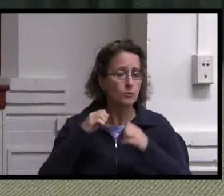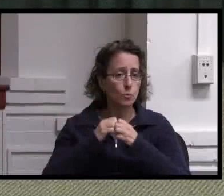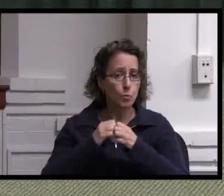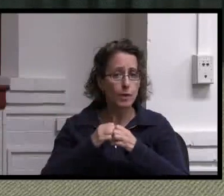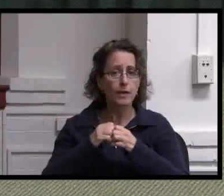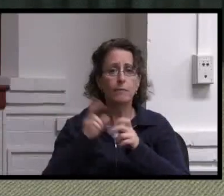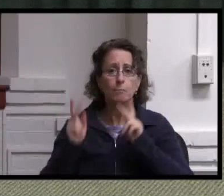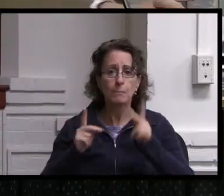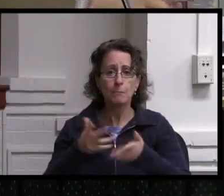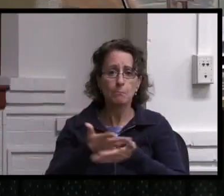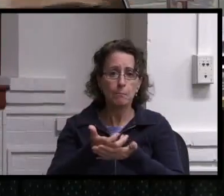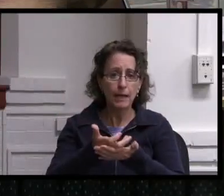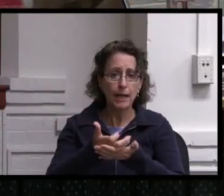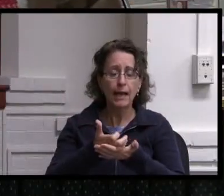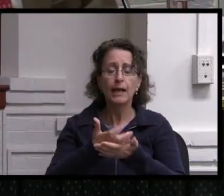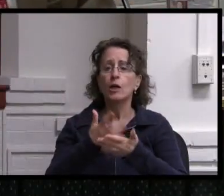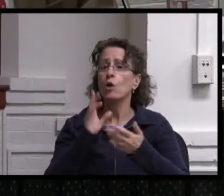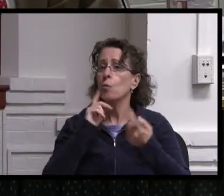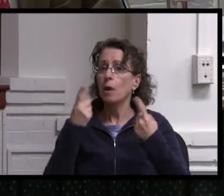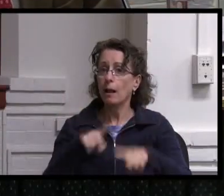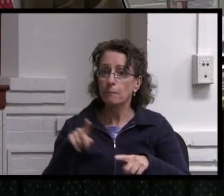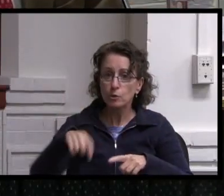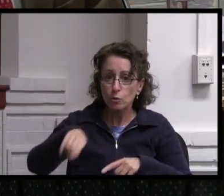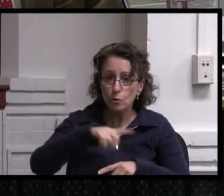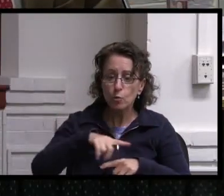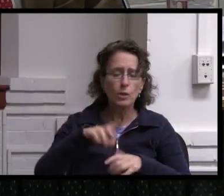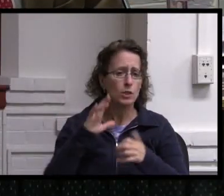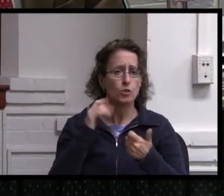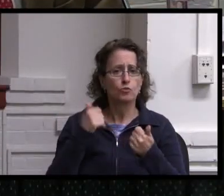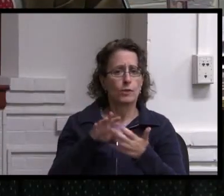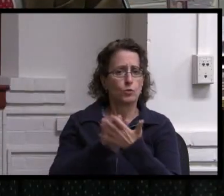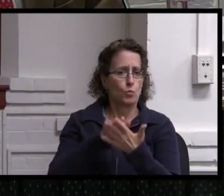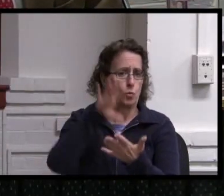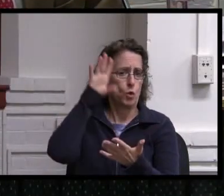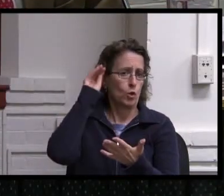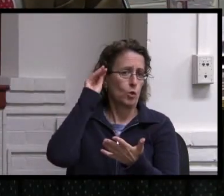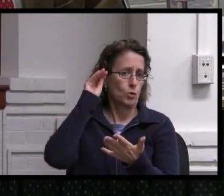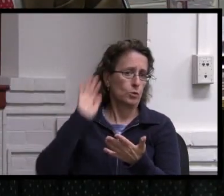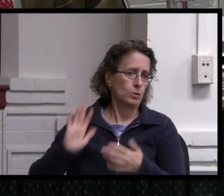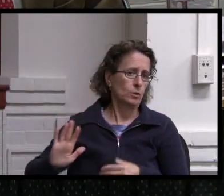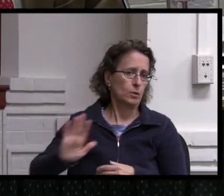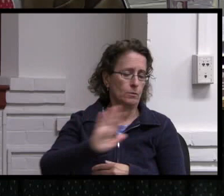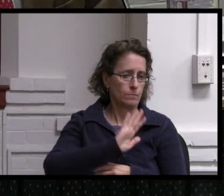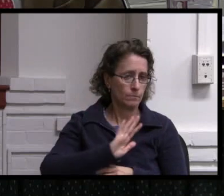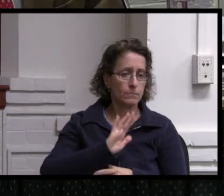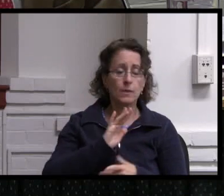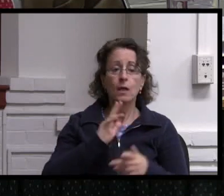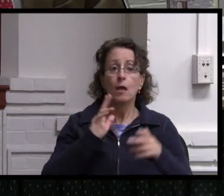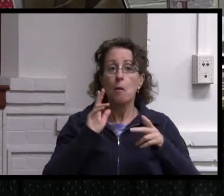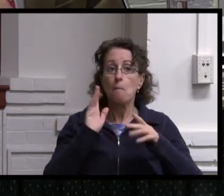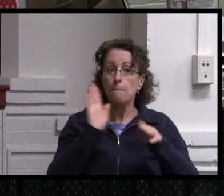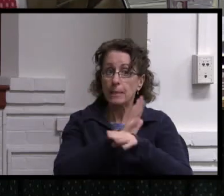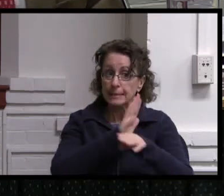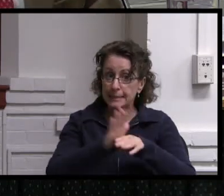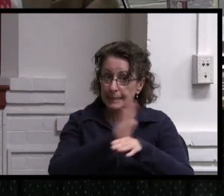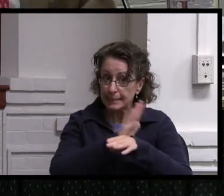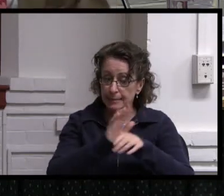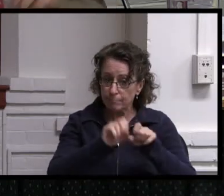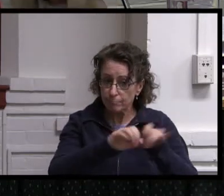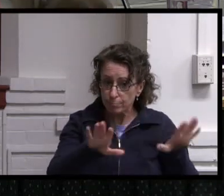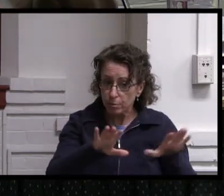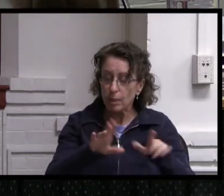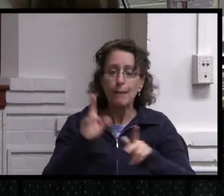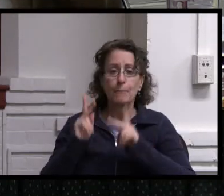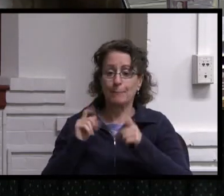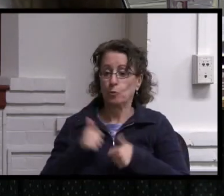what, you know, situations they find themselves in. And that would be to not only merchants but residents of downtown, and the chamber